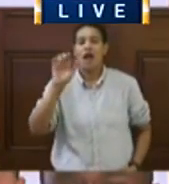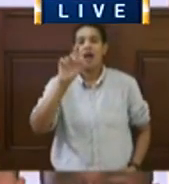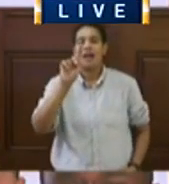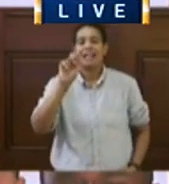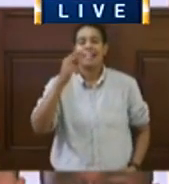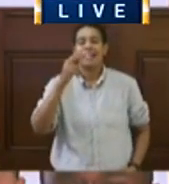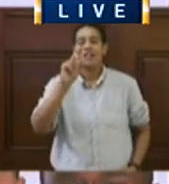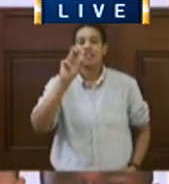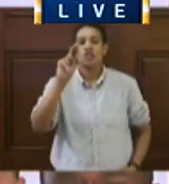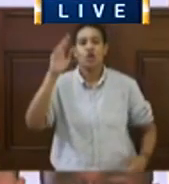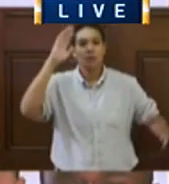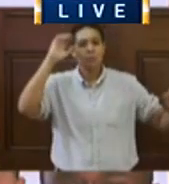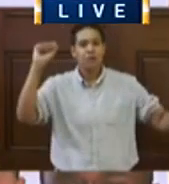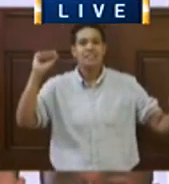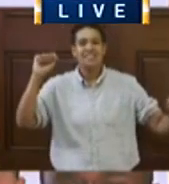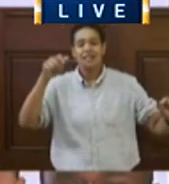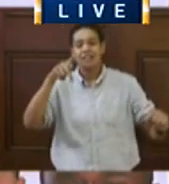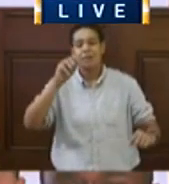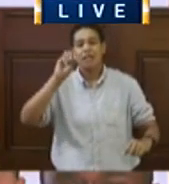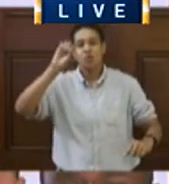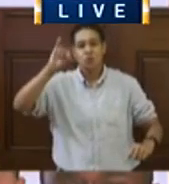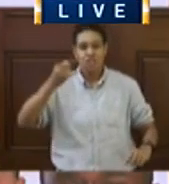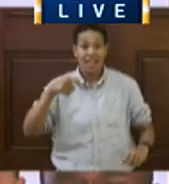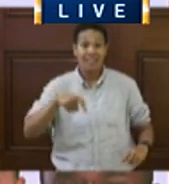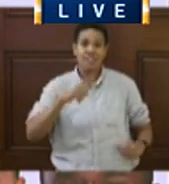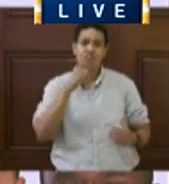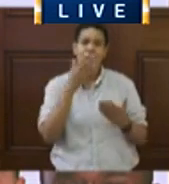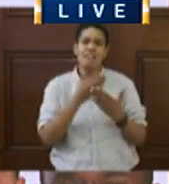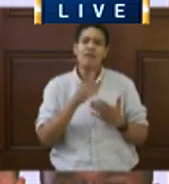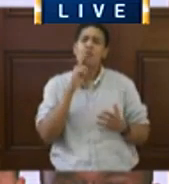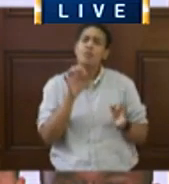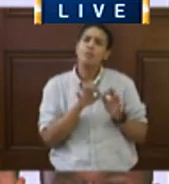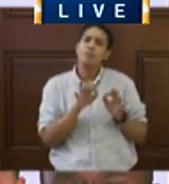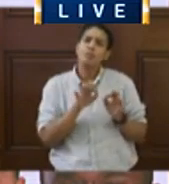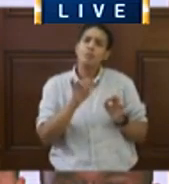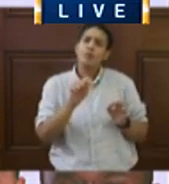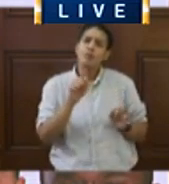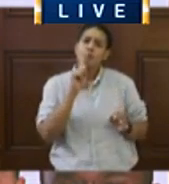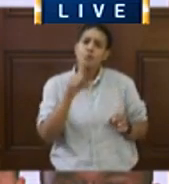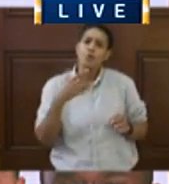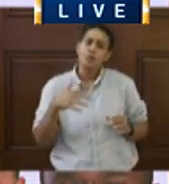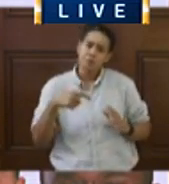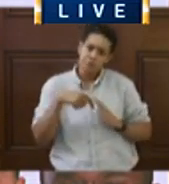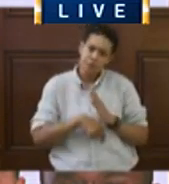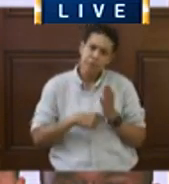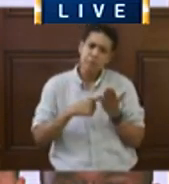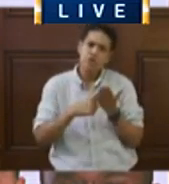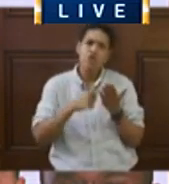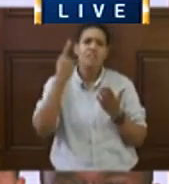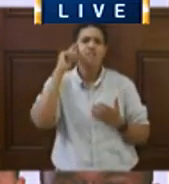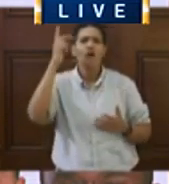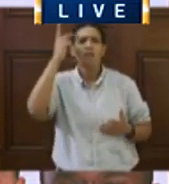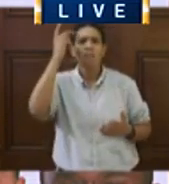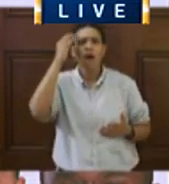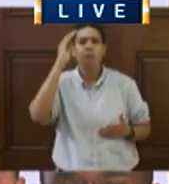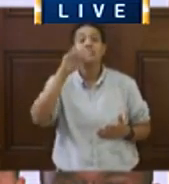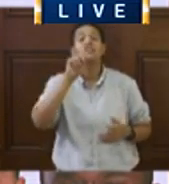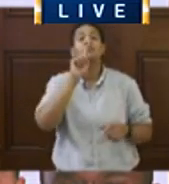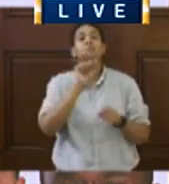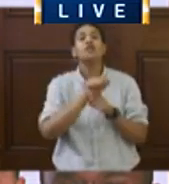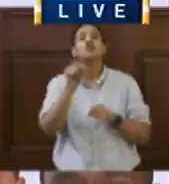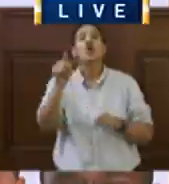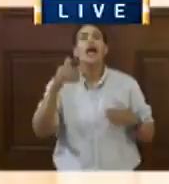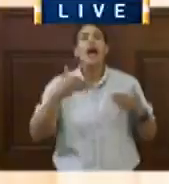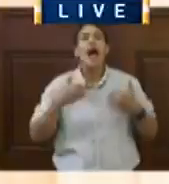Sector Organization of Jamaica. This was, in fact, a very useful, very, very important discussion that the Prime Minister has ensured that he has,